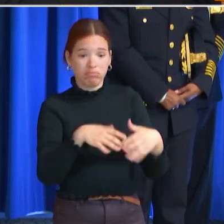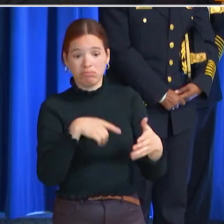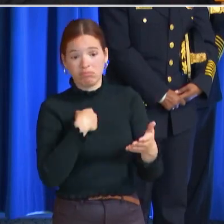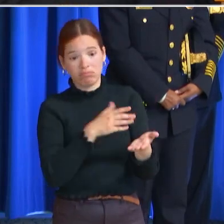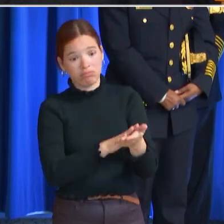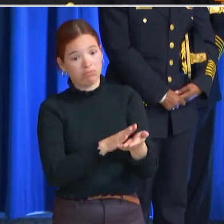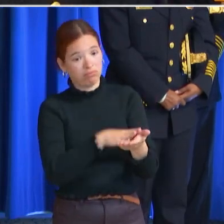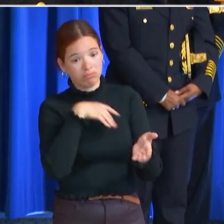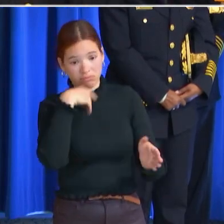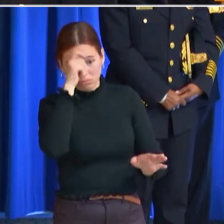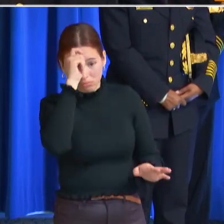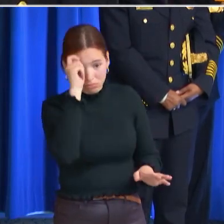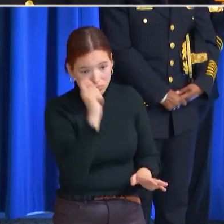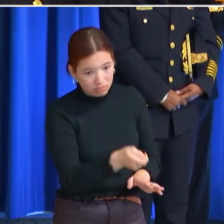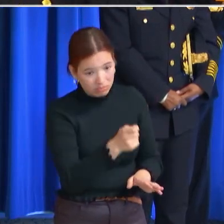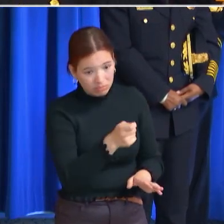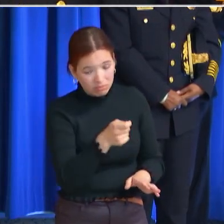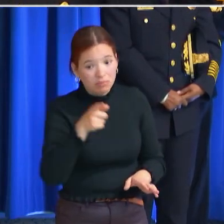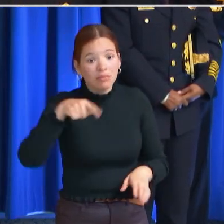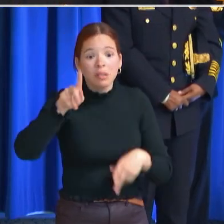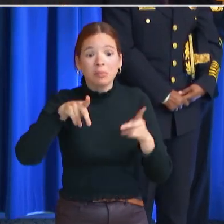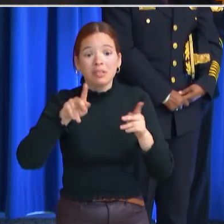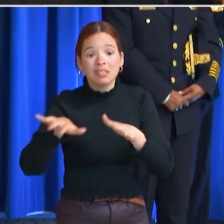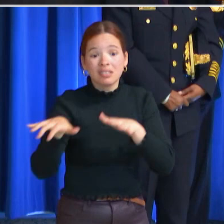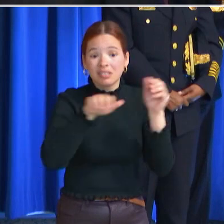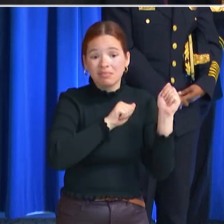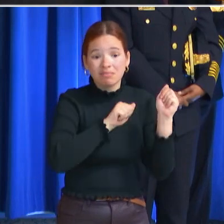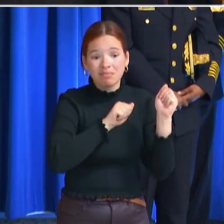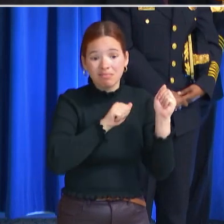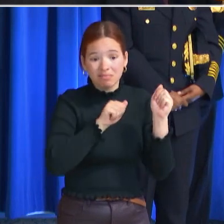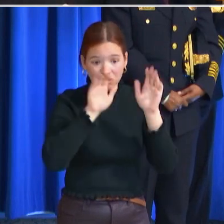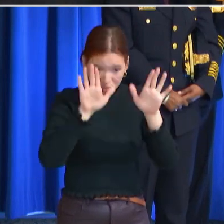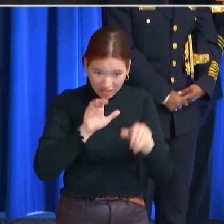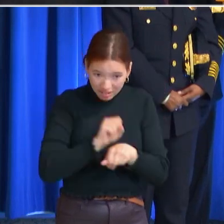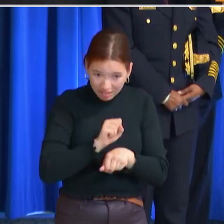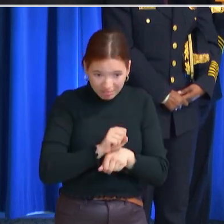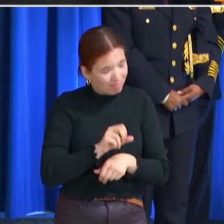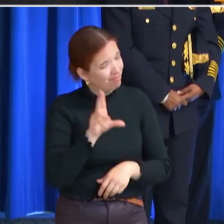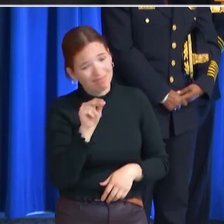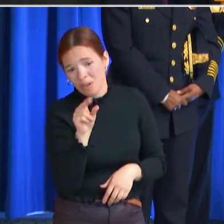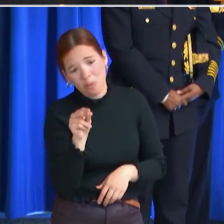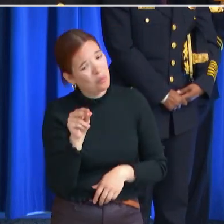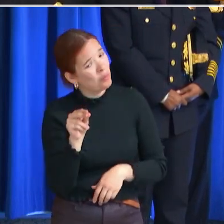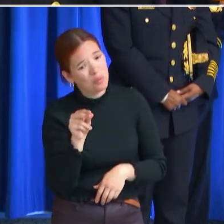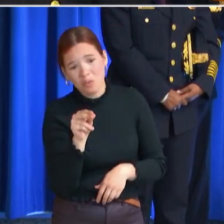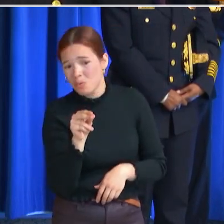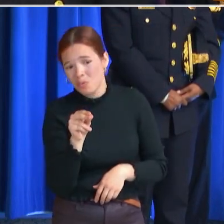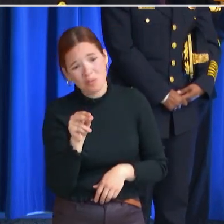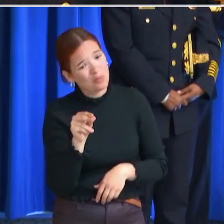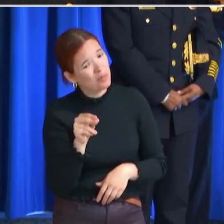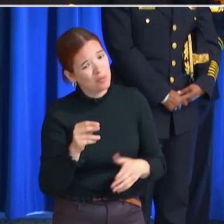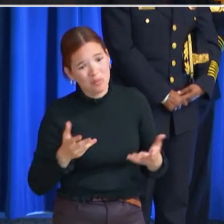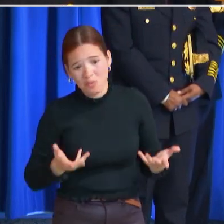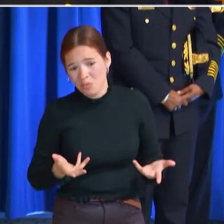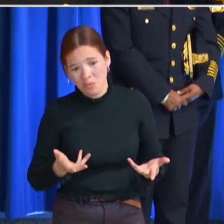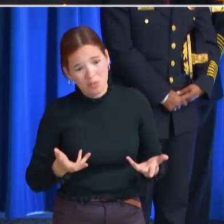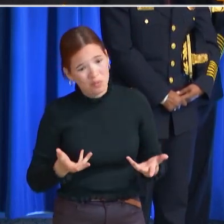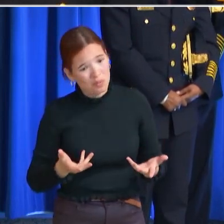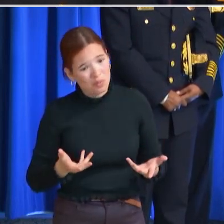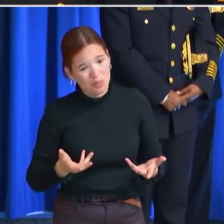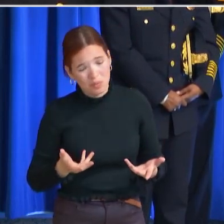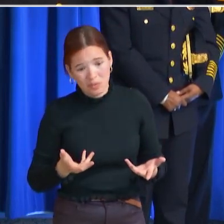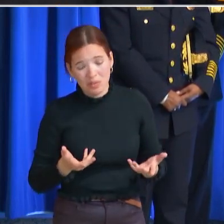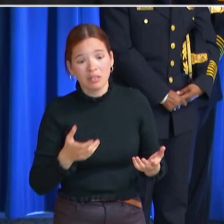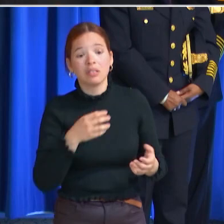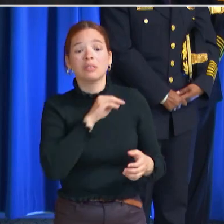people leave who are doing a great job? No, I don't. But as mayor, am I always